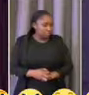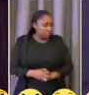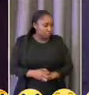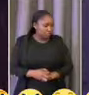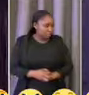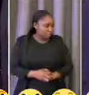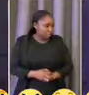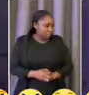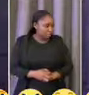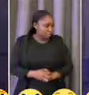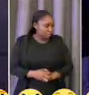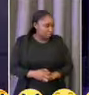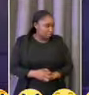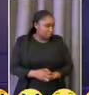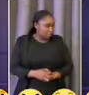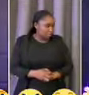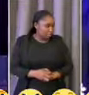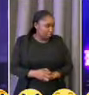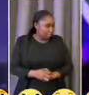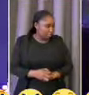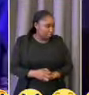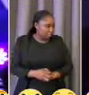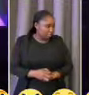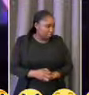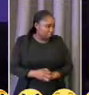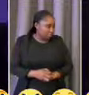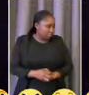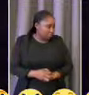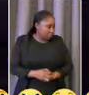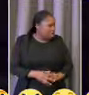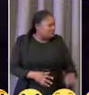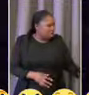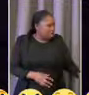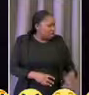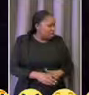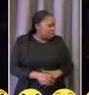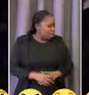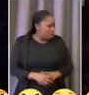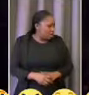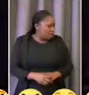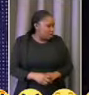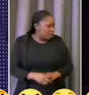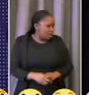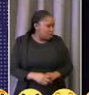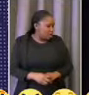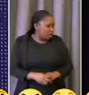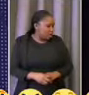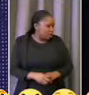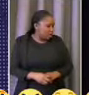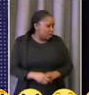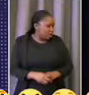guest, Pavarashini Govinda. You may please take your seat, ma'am. May I kindly invite the next guest to the